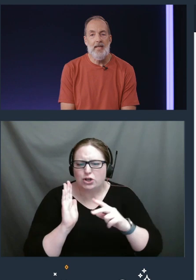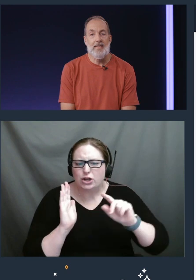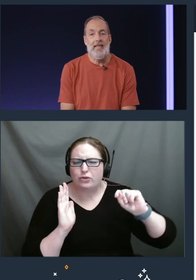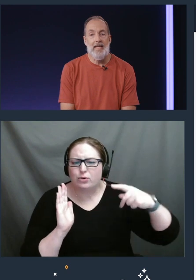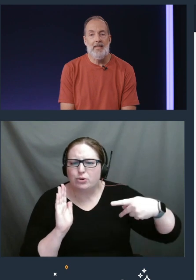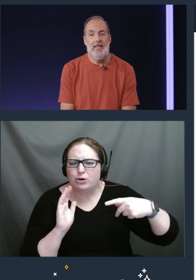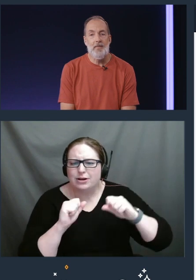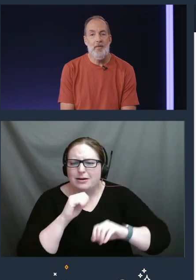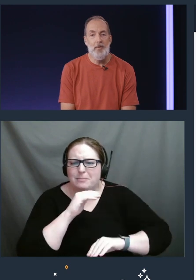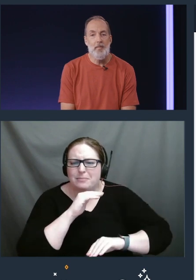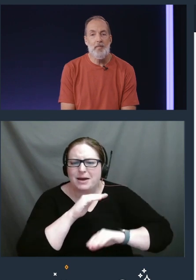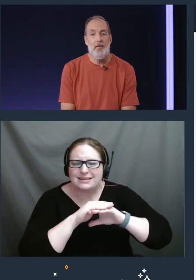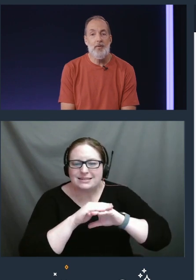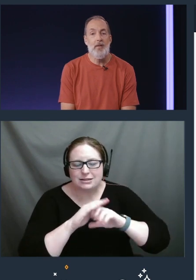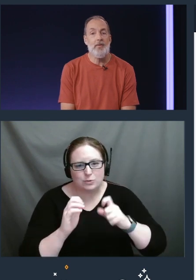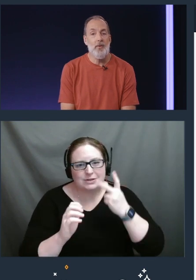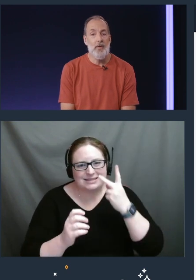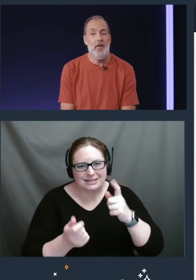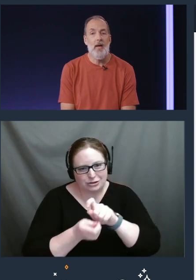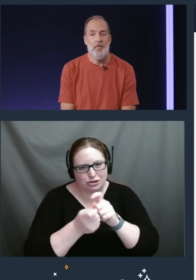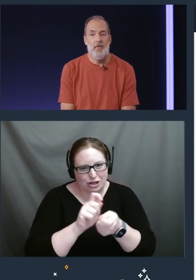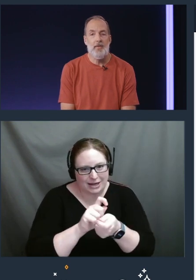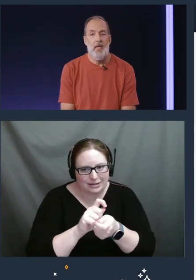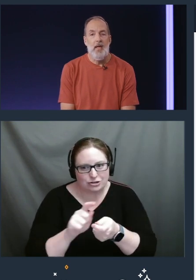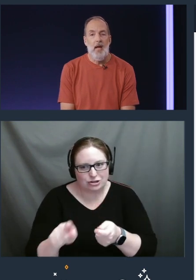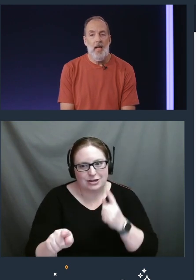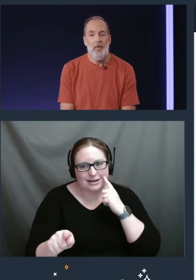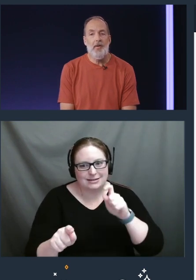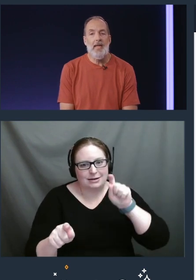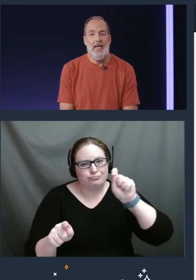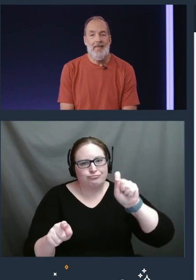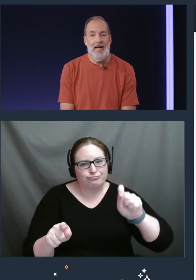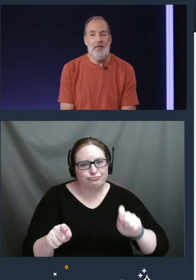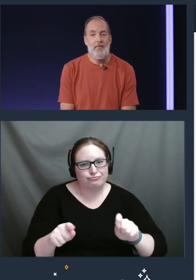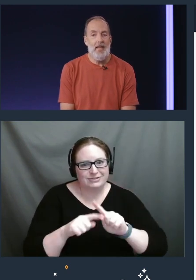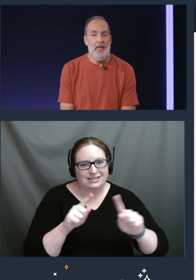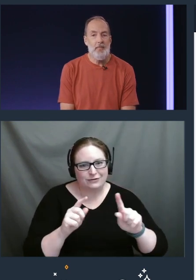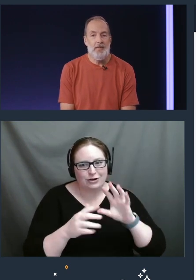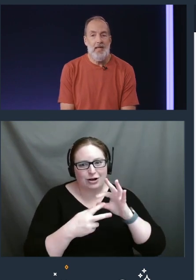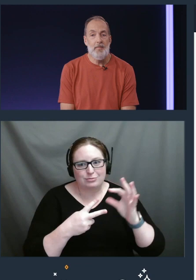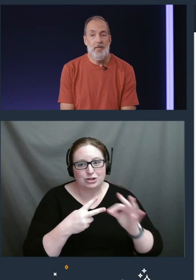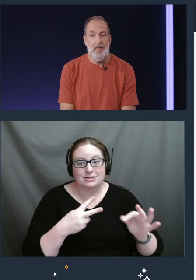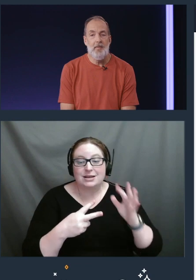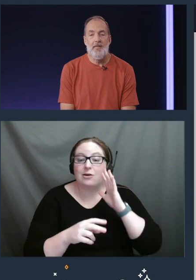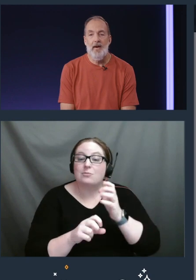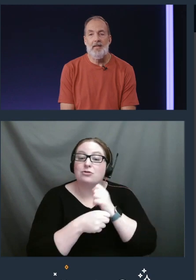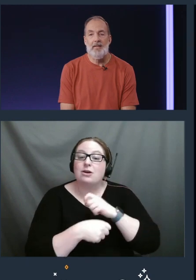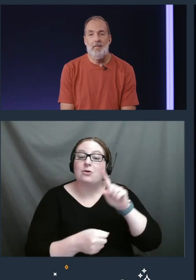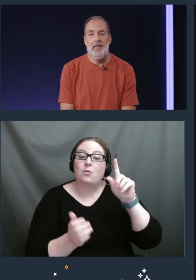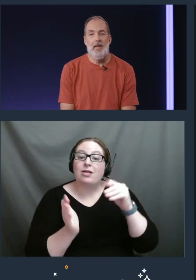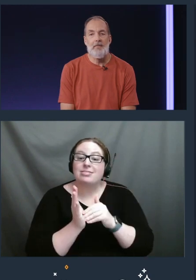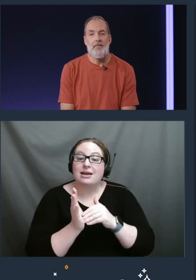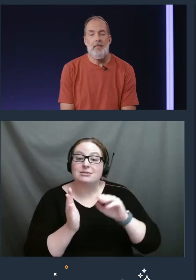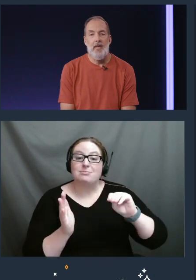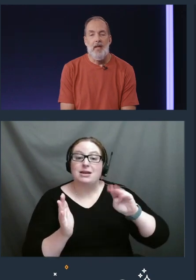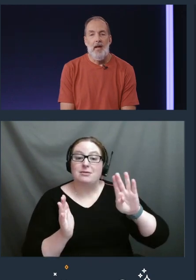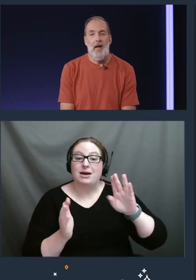change as I select the different throughput per unit of storage options. I'll be creating 1,000 megabyte per second per terabyte file system